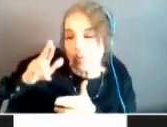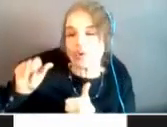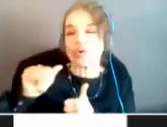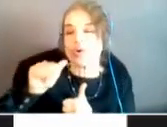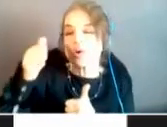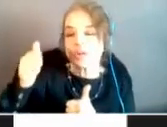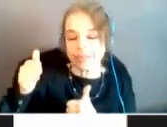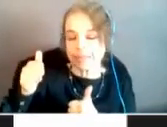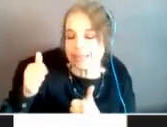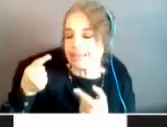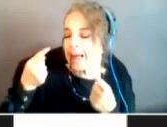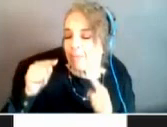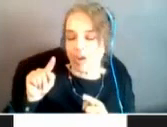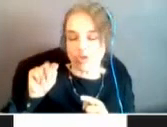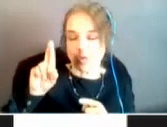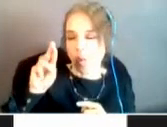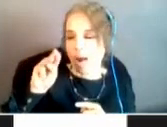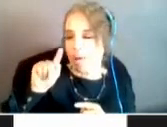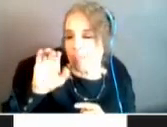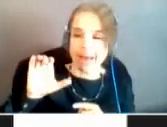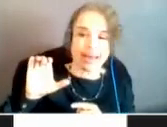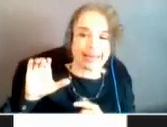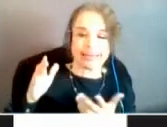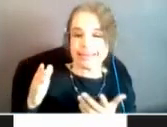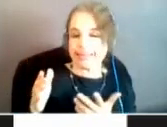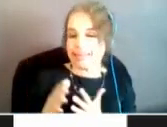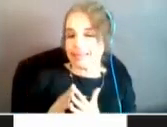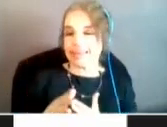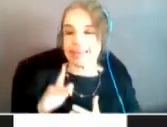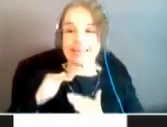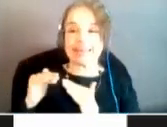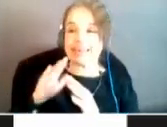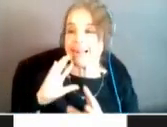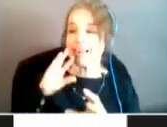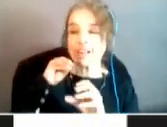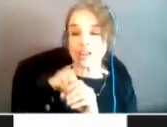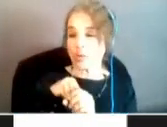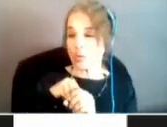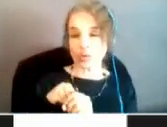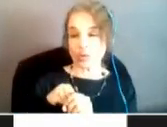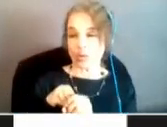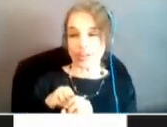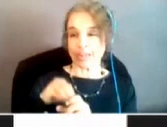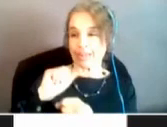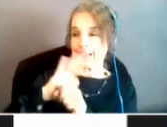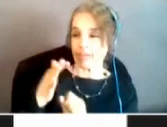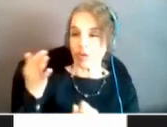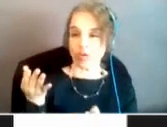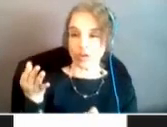recent traumatic events or experiences, even including, you know, what we're dealing with